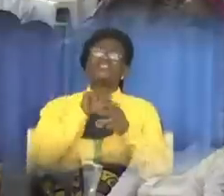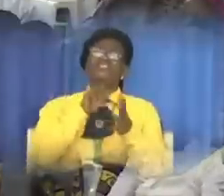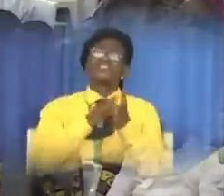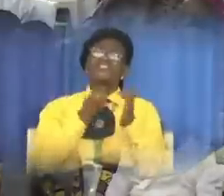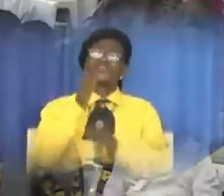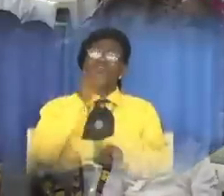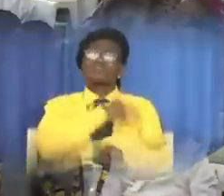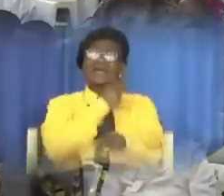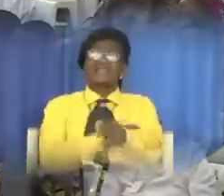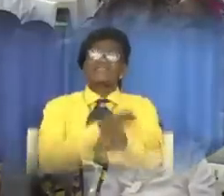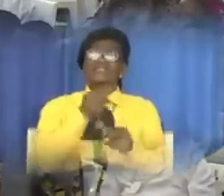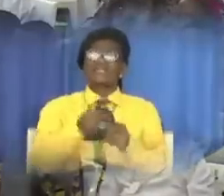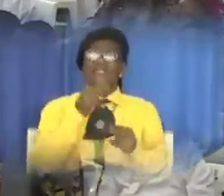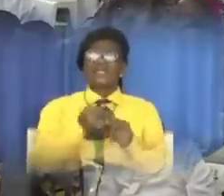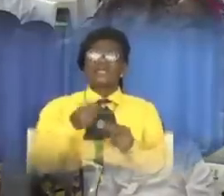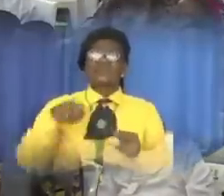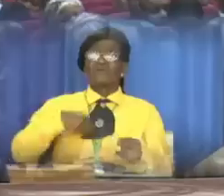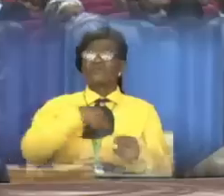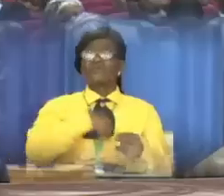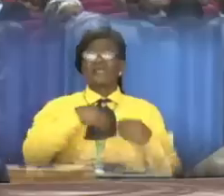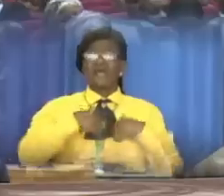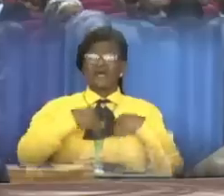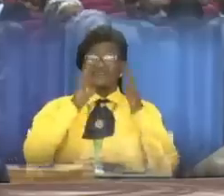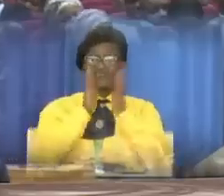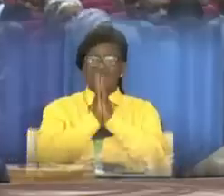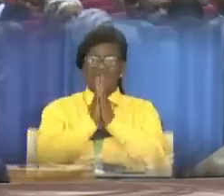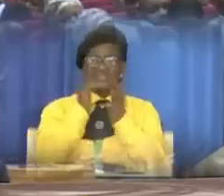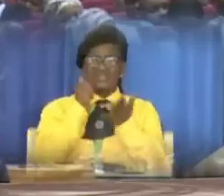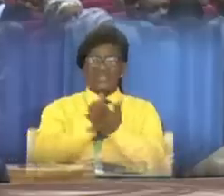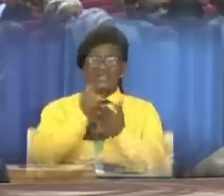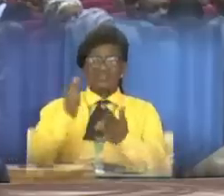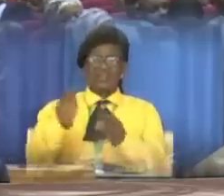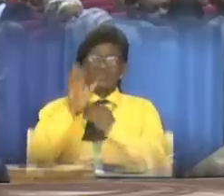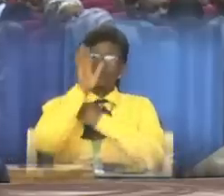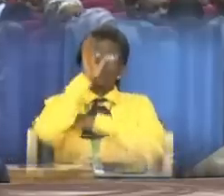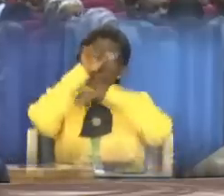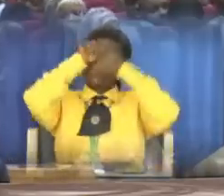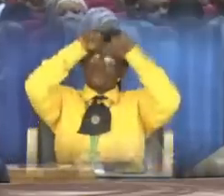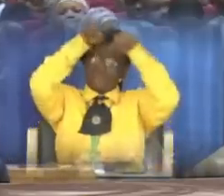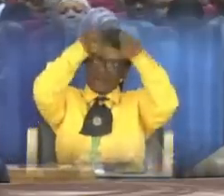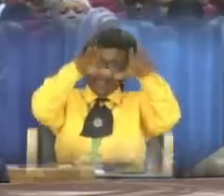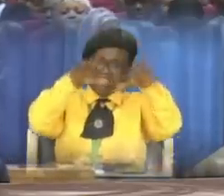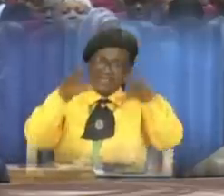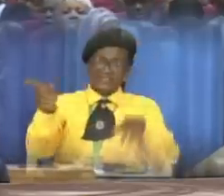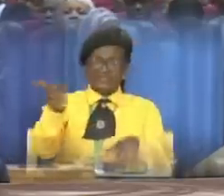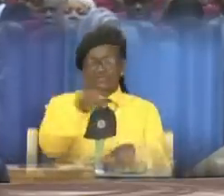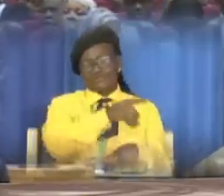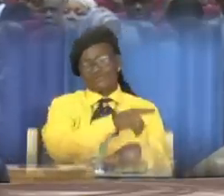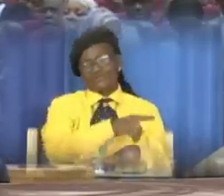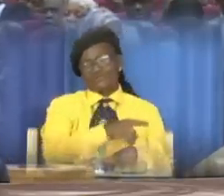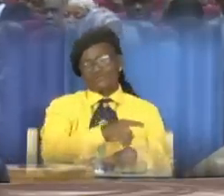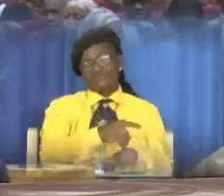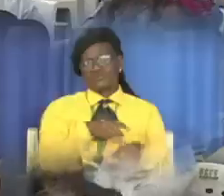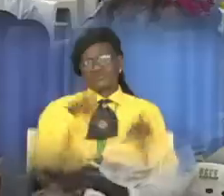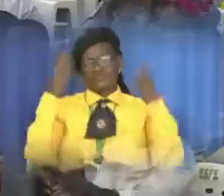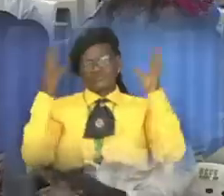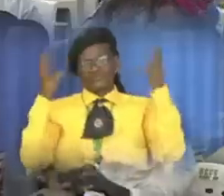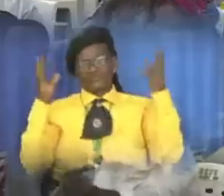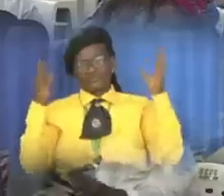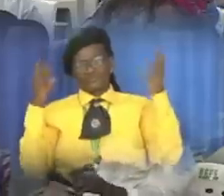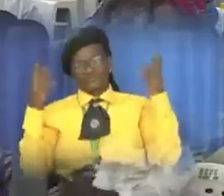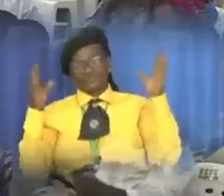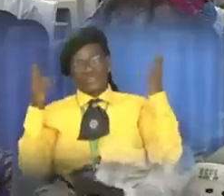Amen. Now, God bless you. You may go back to your seat. Let every one of us give the Lord a big round of applause for